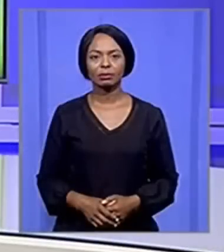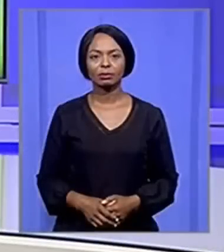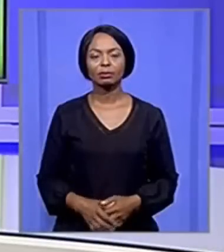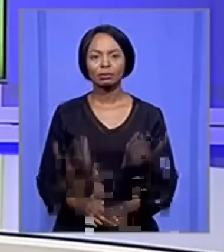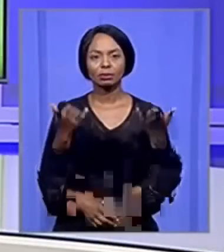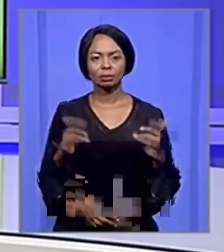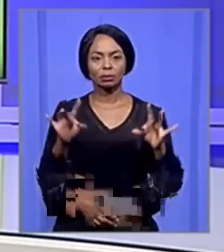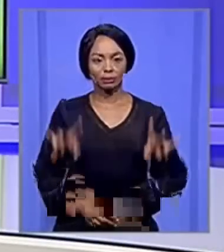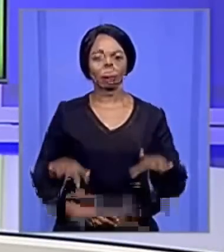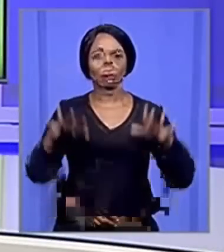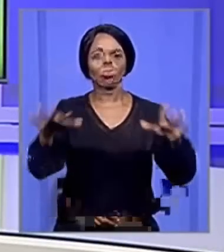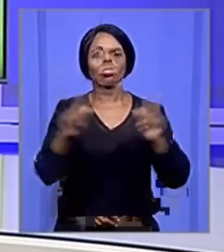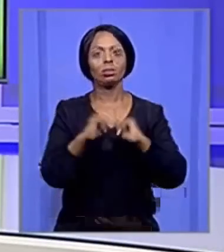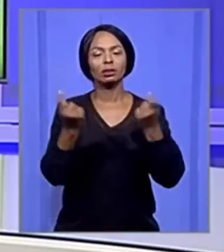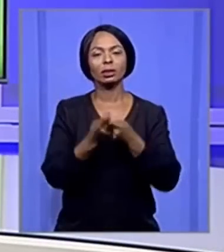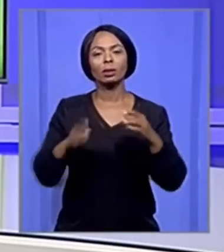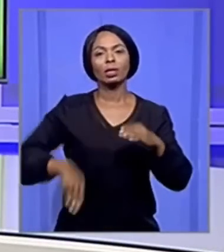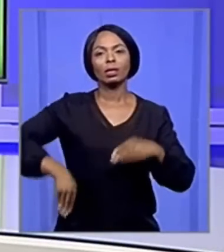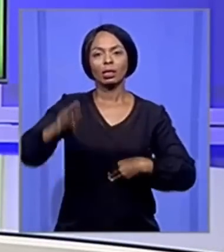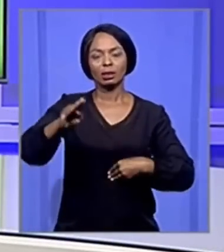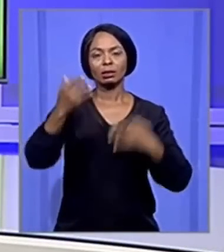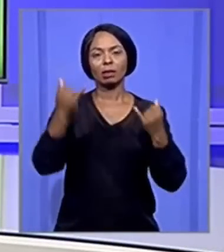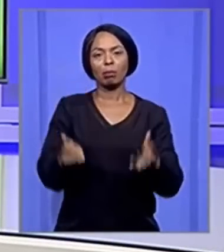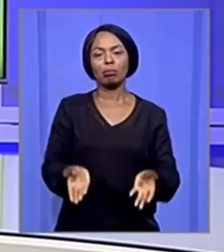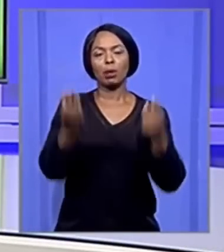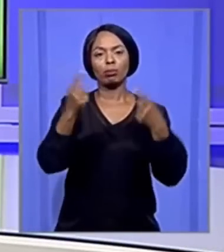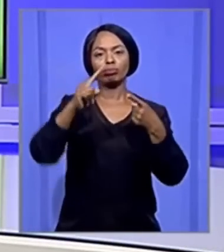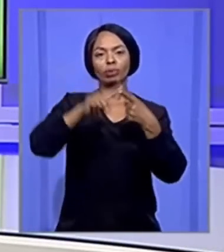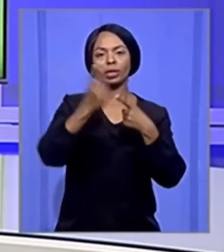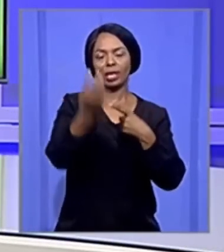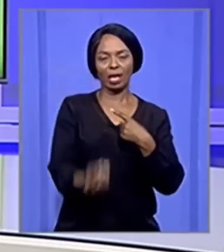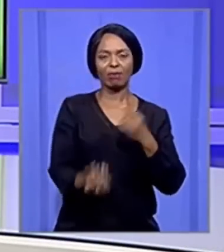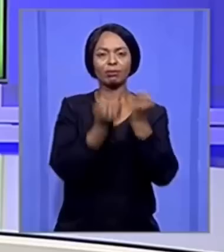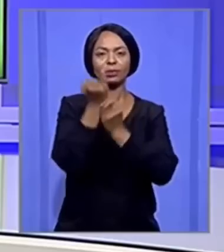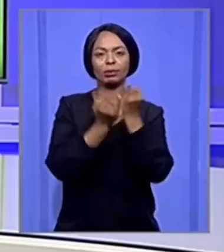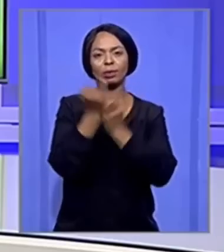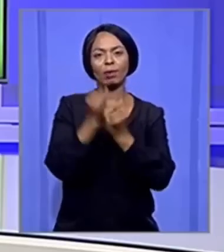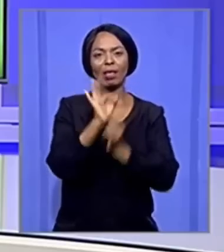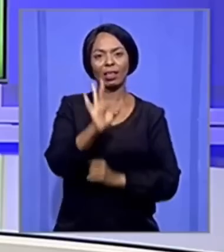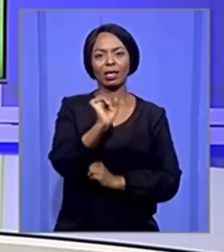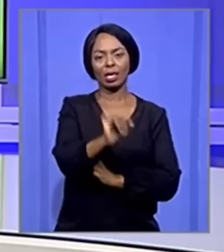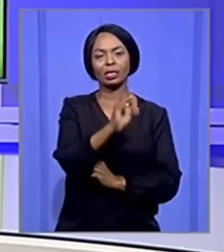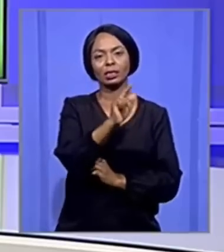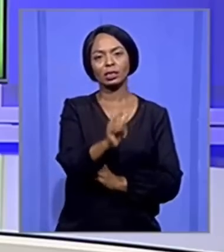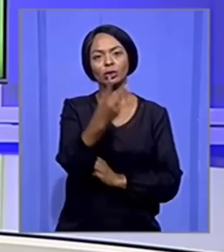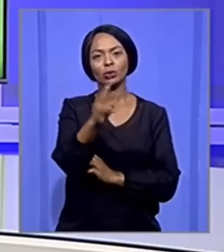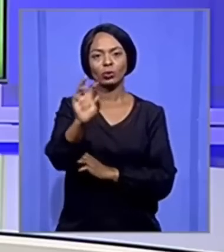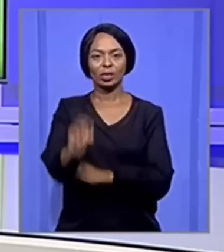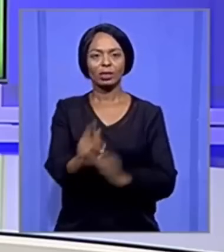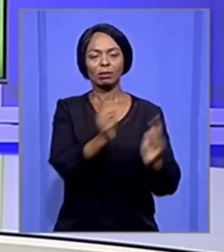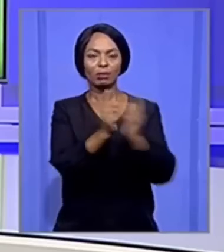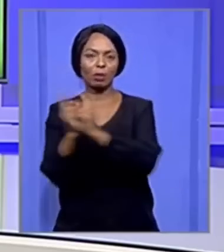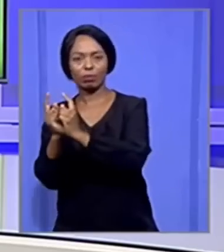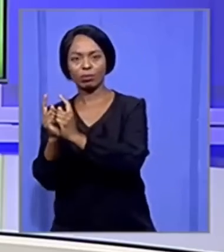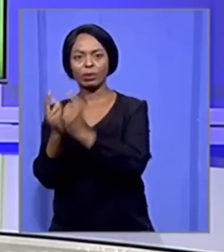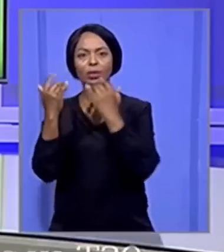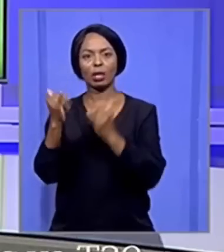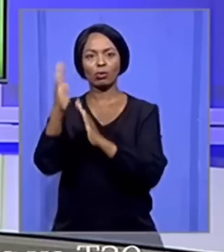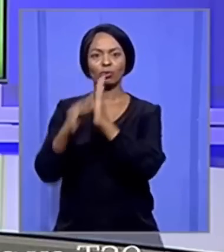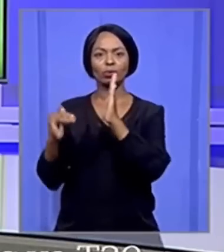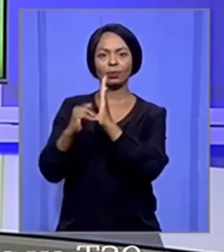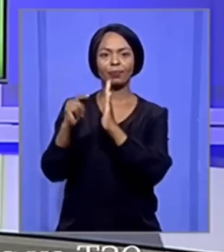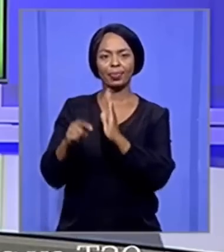Setlhopha sa Australia sa cricket se iponetse ntlha mo metseletseleng ya metshameko e le meraro ya T20 kgatlhanong le New Zealand. Ditshimega tseno